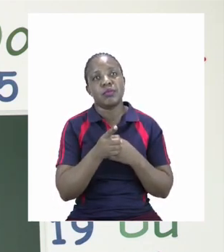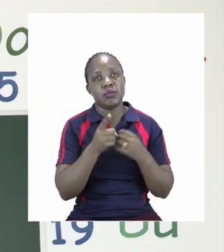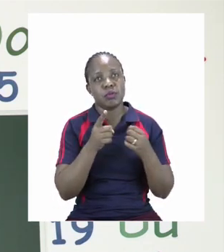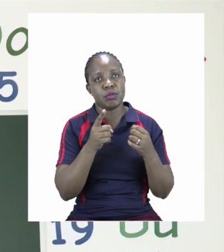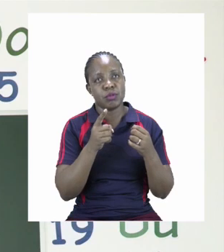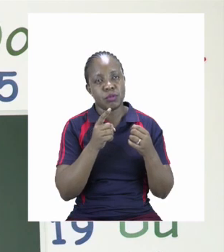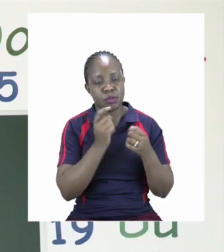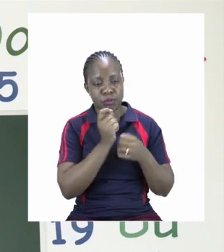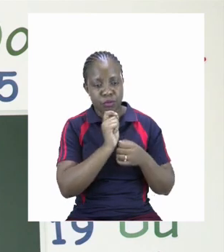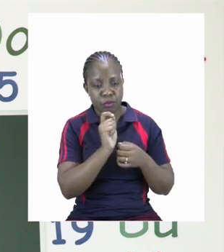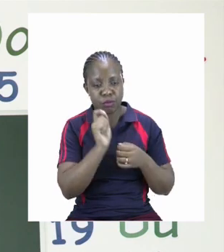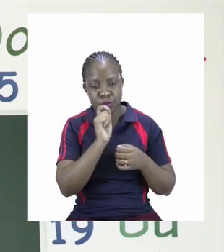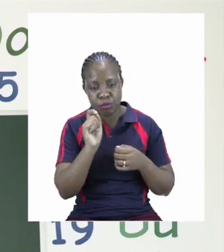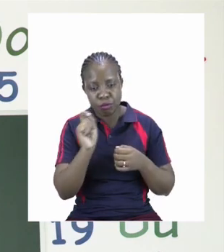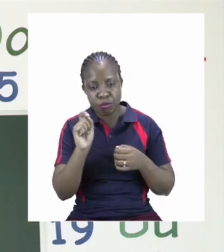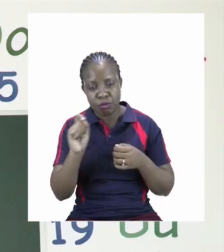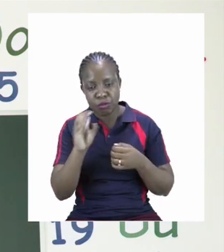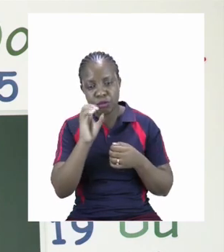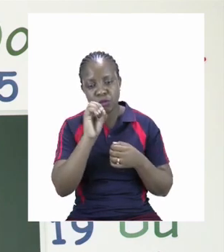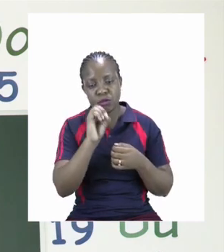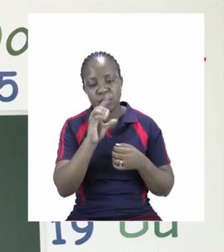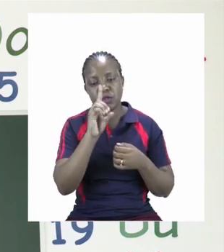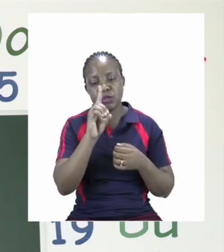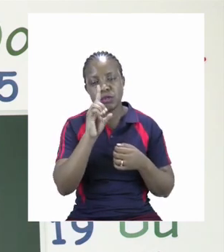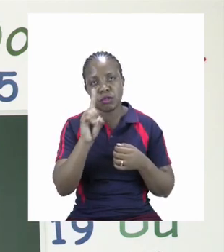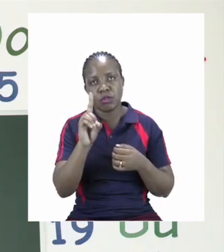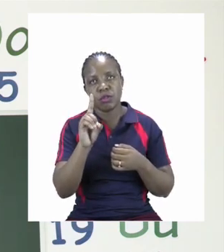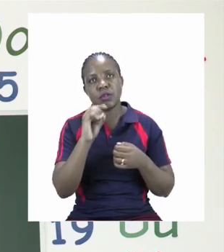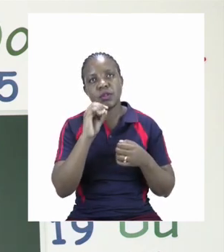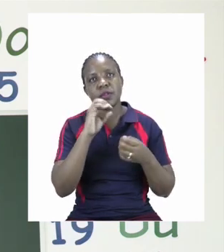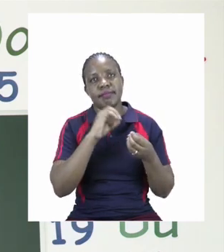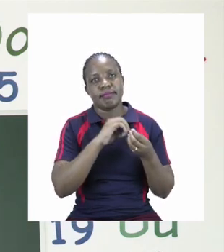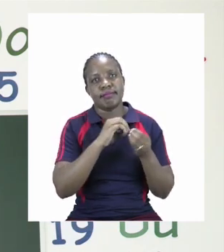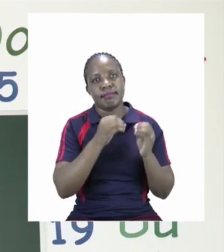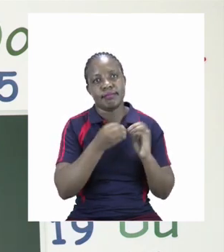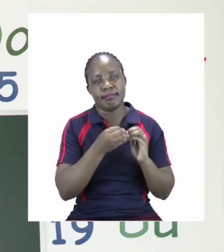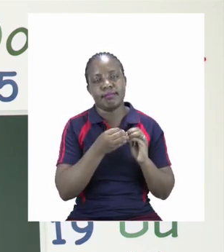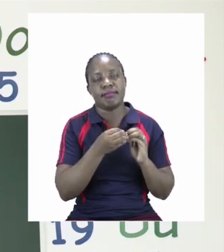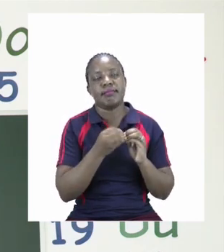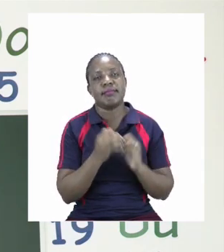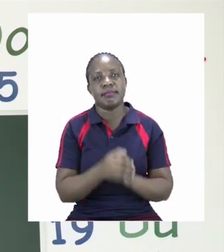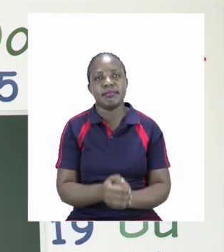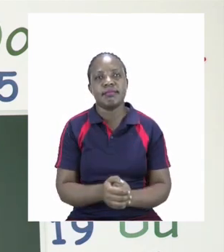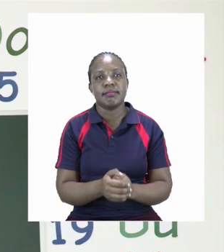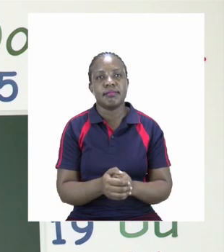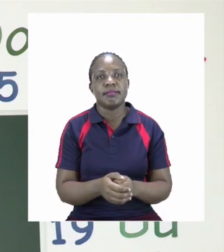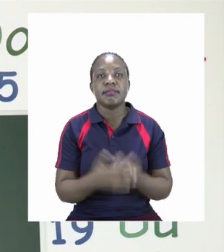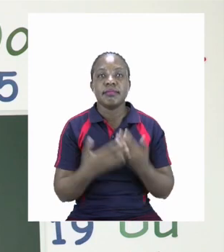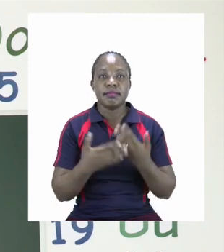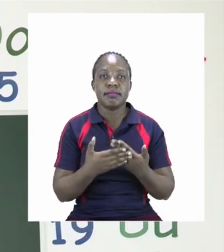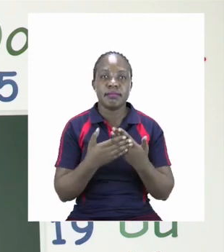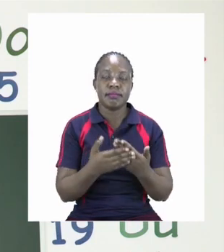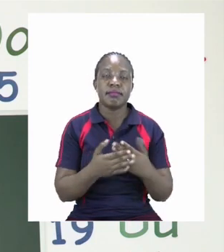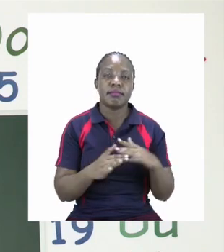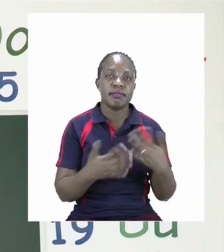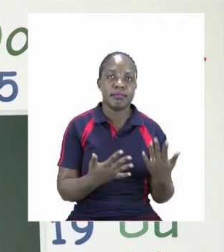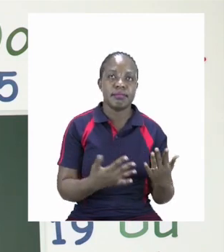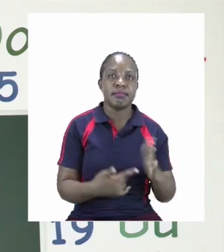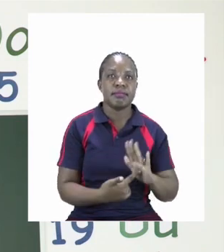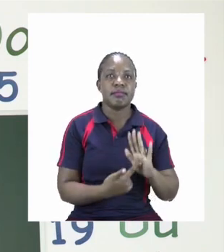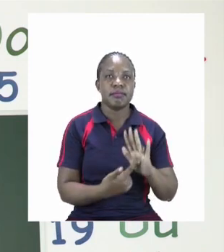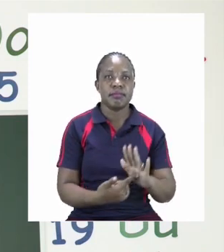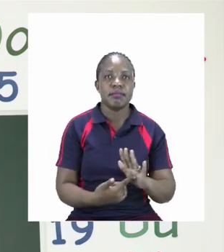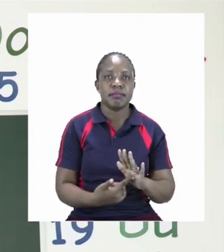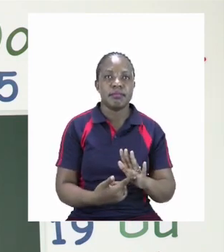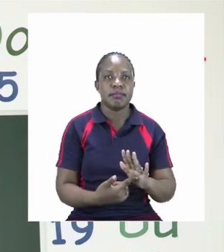just in case, I have some counters to help you. So, our odd number is